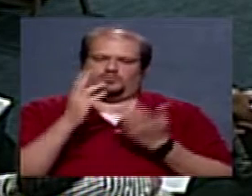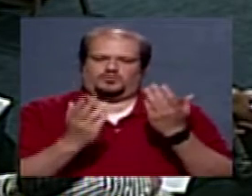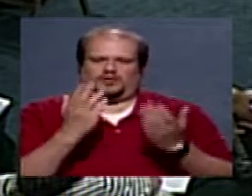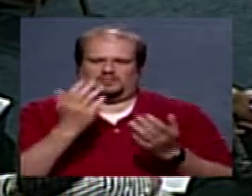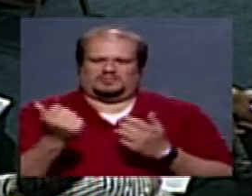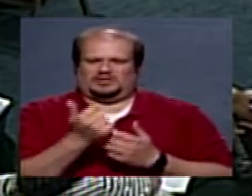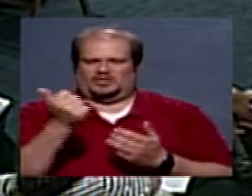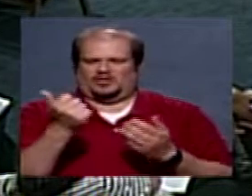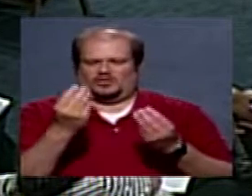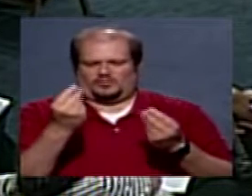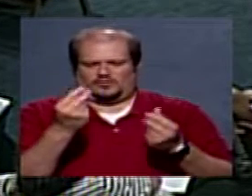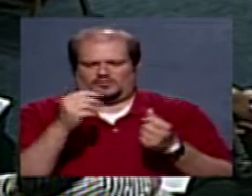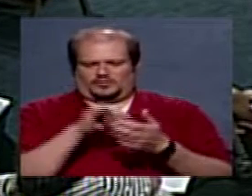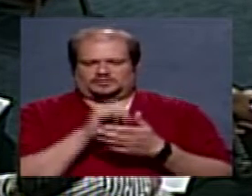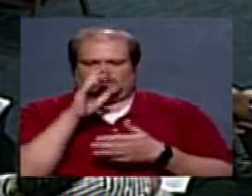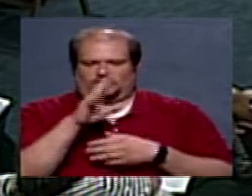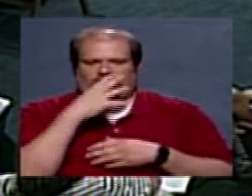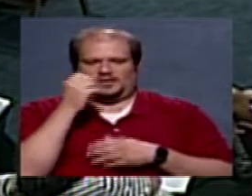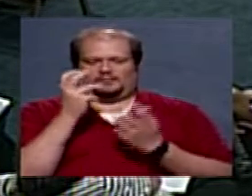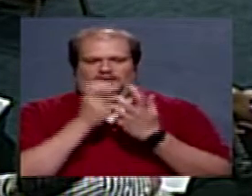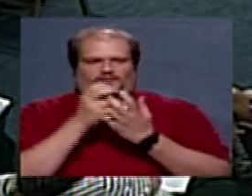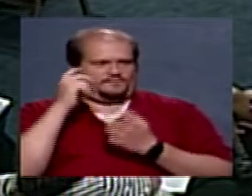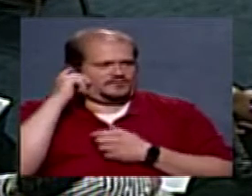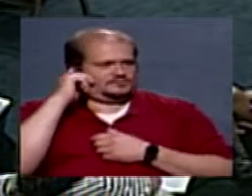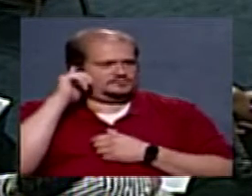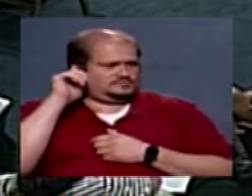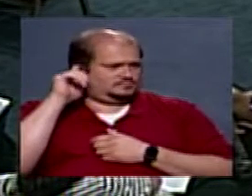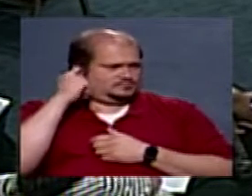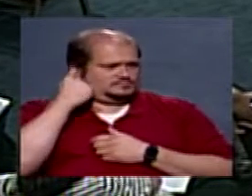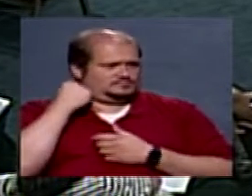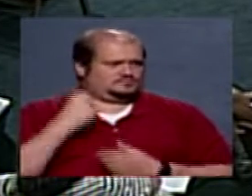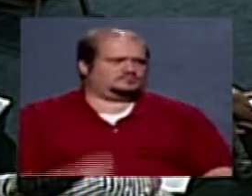other properties probably that it would be a better fit.